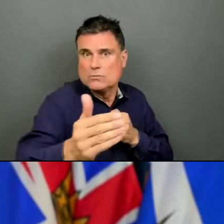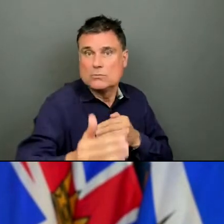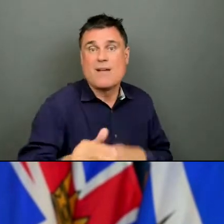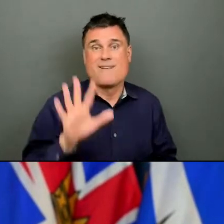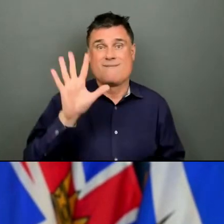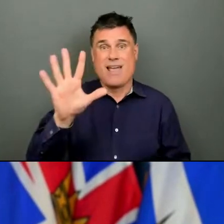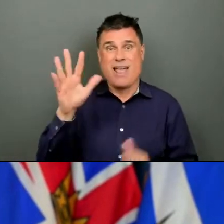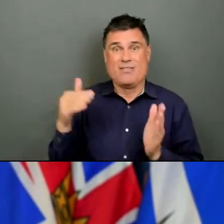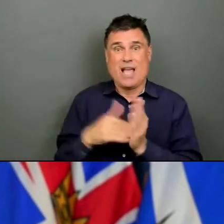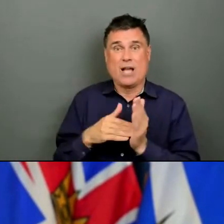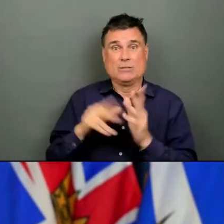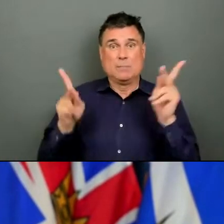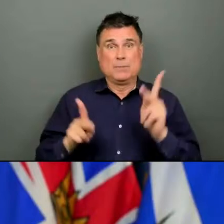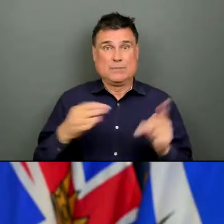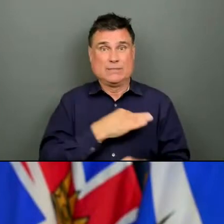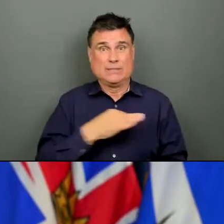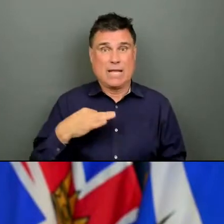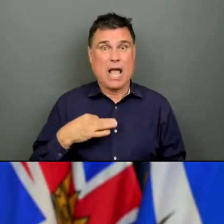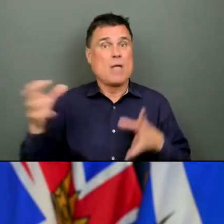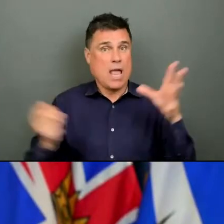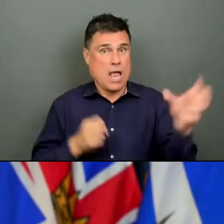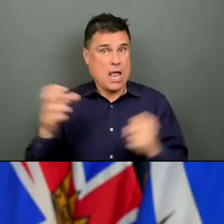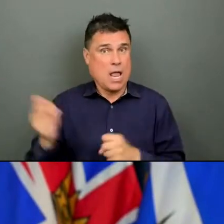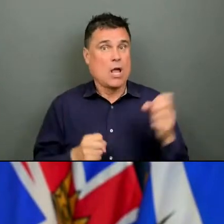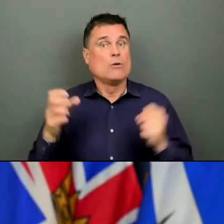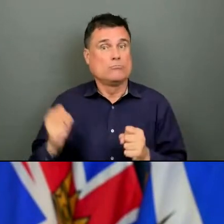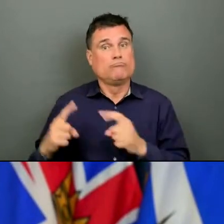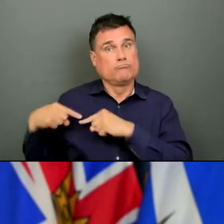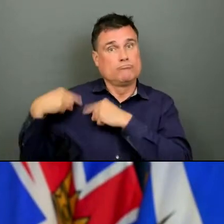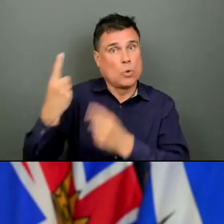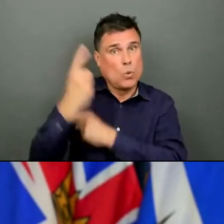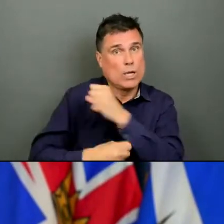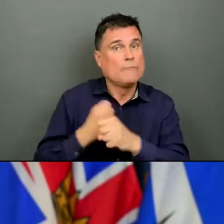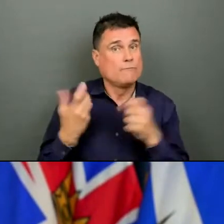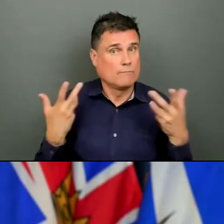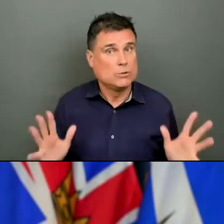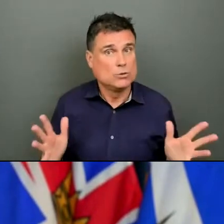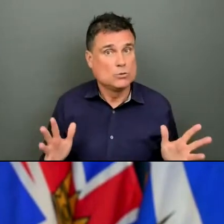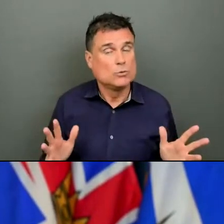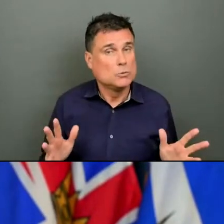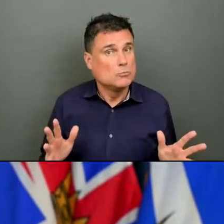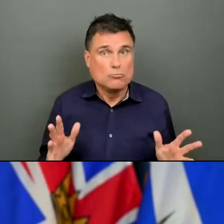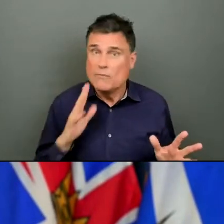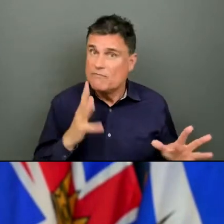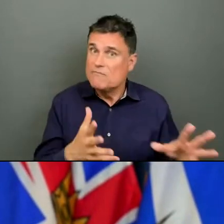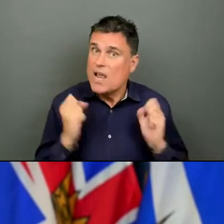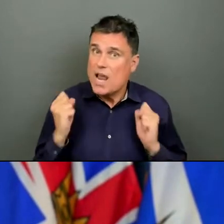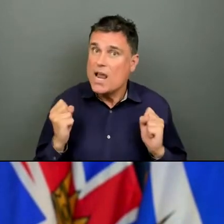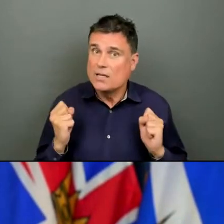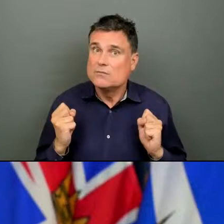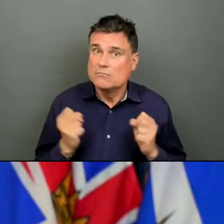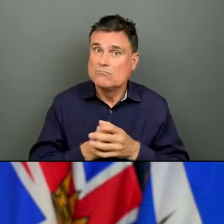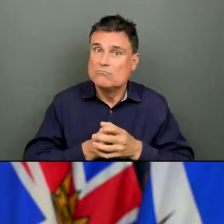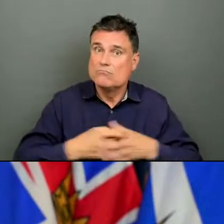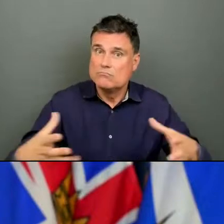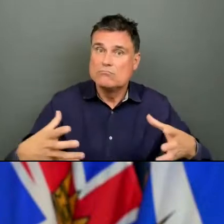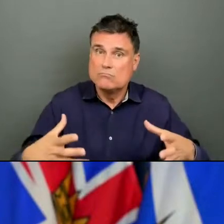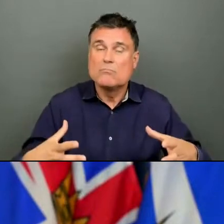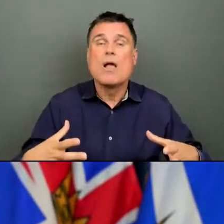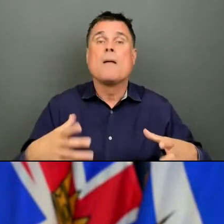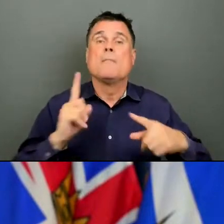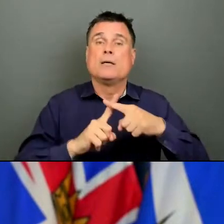been hired, which is impressive under those plans, including under the HCAP program, but also to support visitation, which